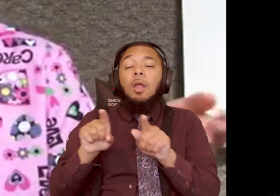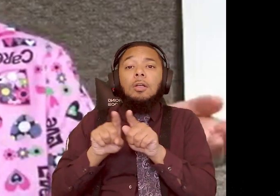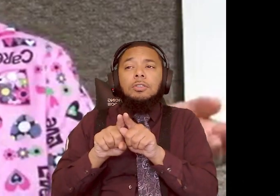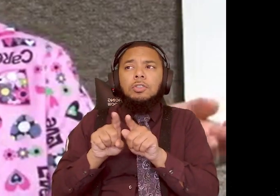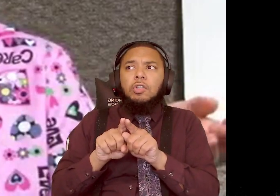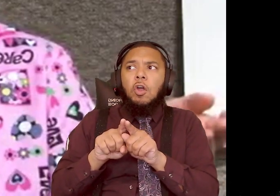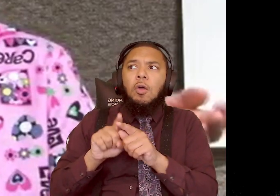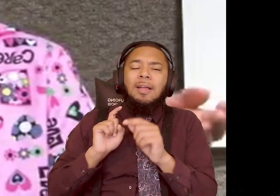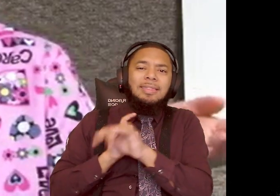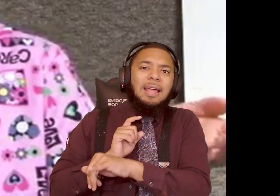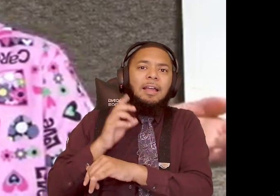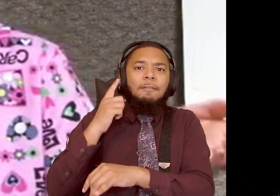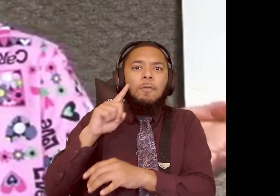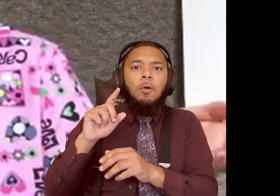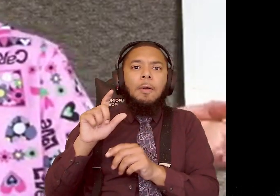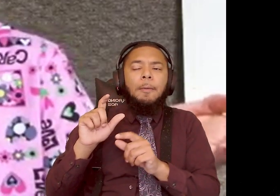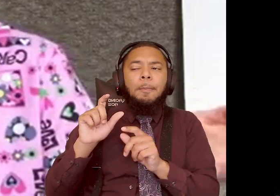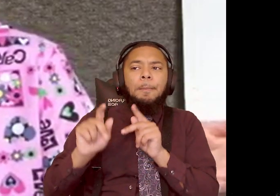developmentally or